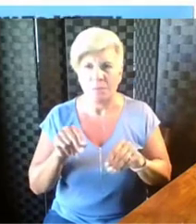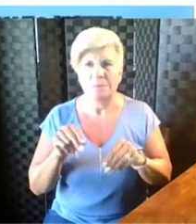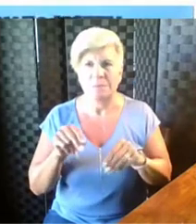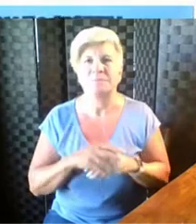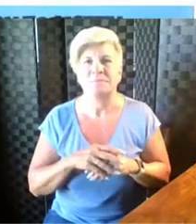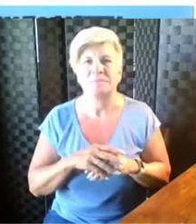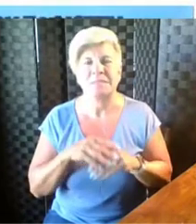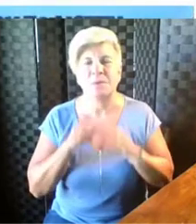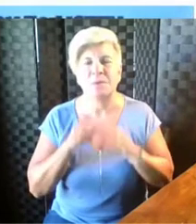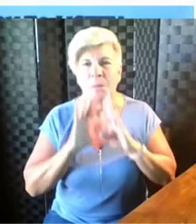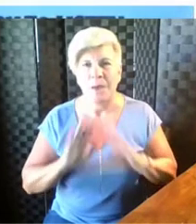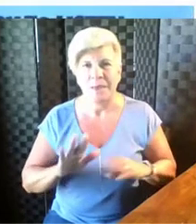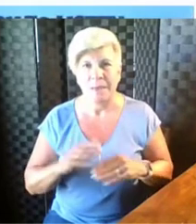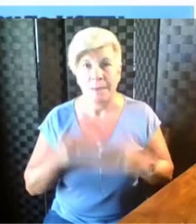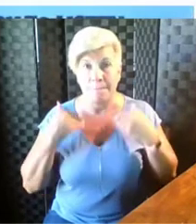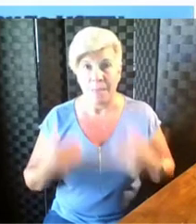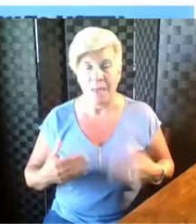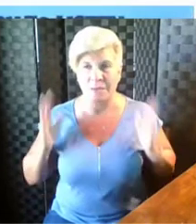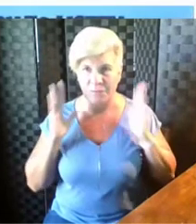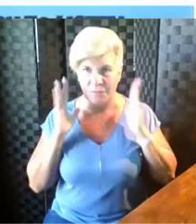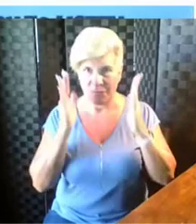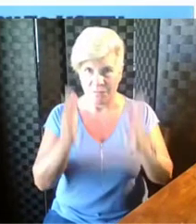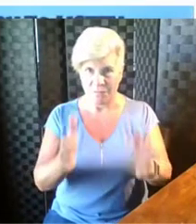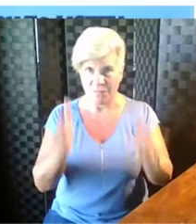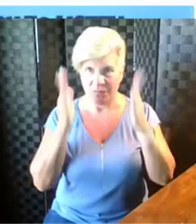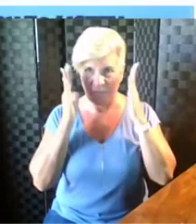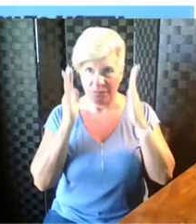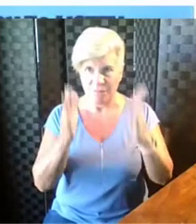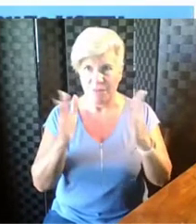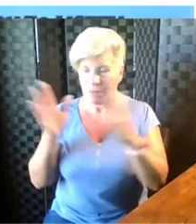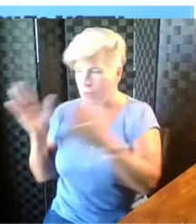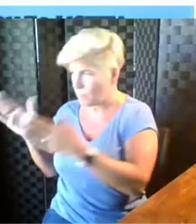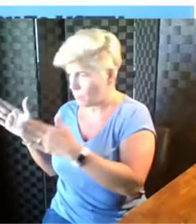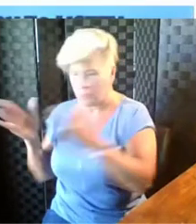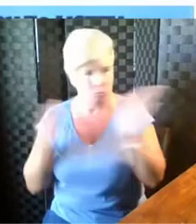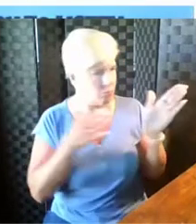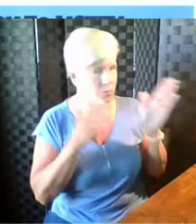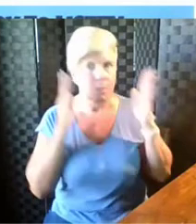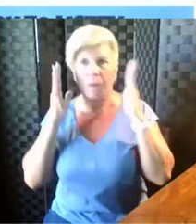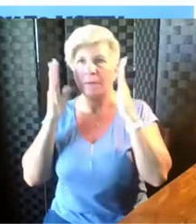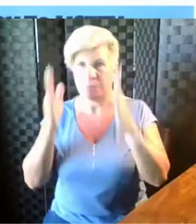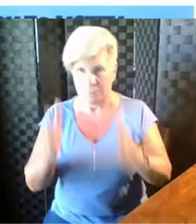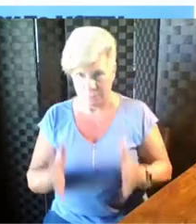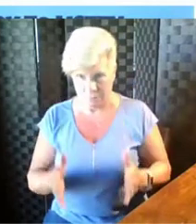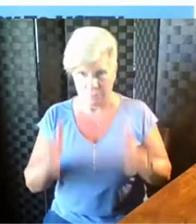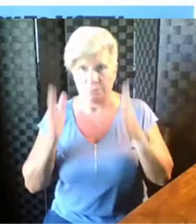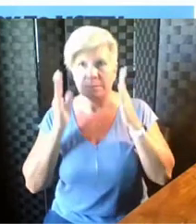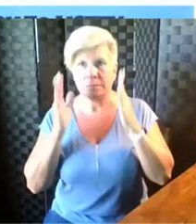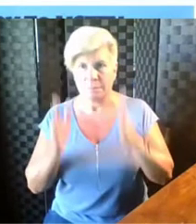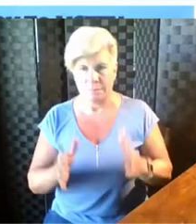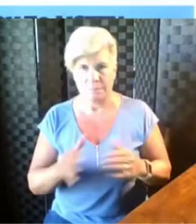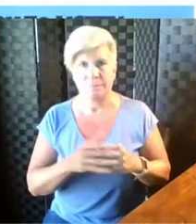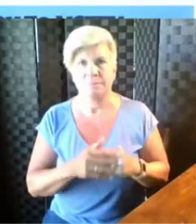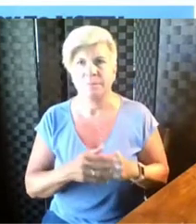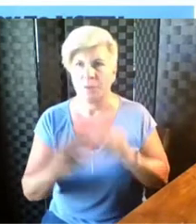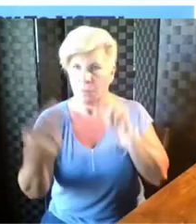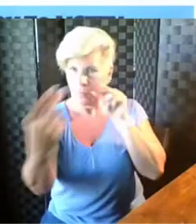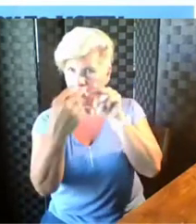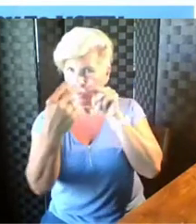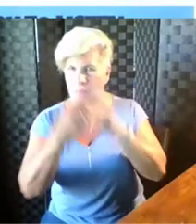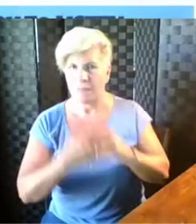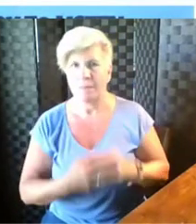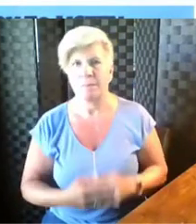yourself. Your body is facing toward the speaker. We call that tracking the speaker. I hope that you're facing me just like I'm facing